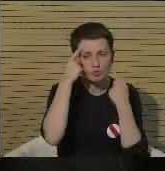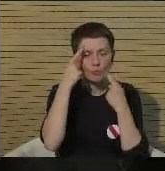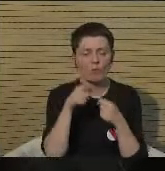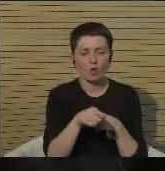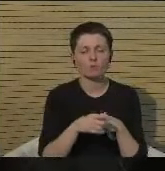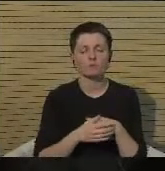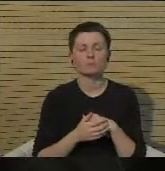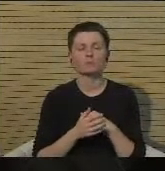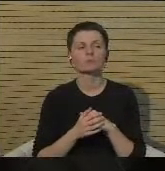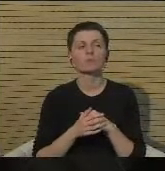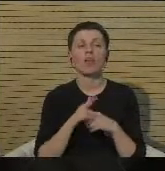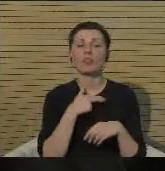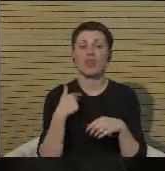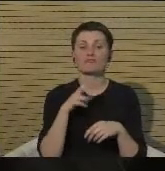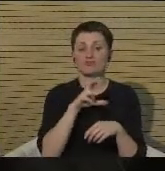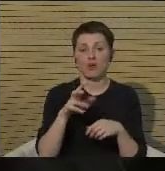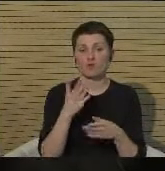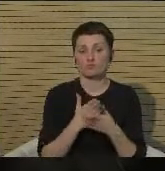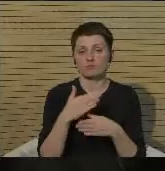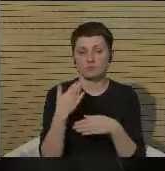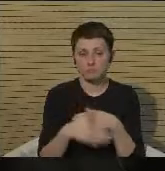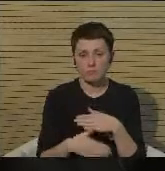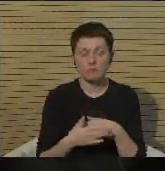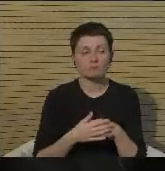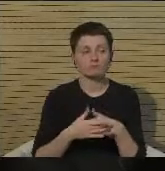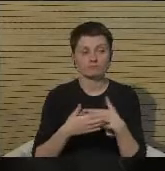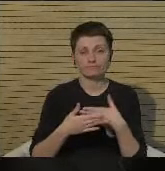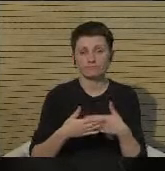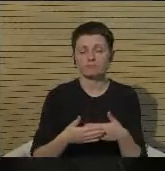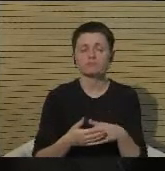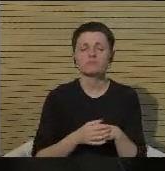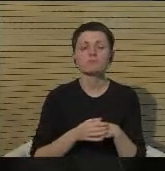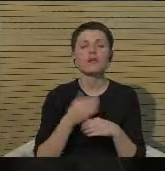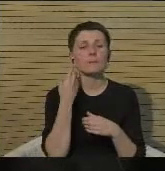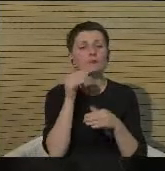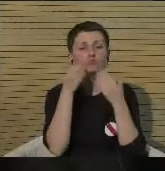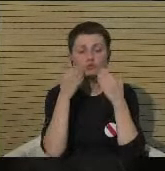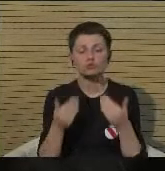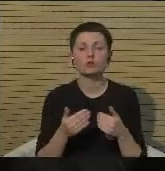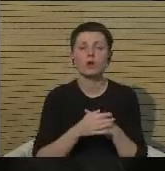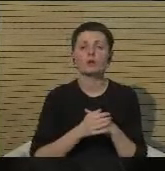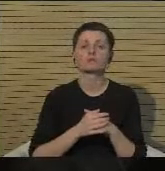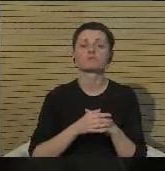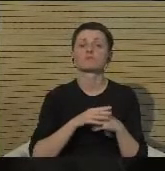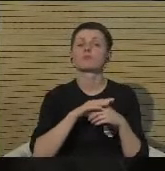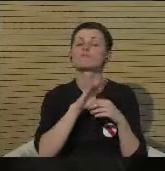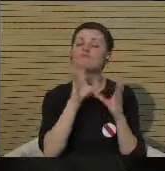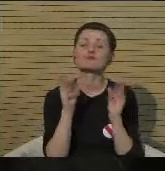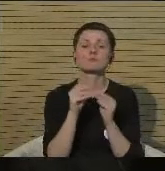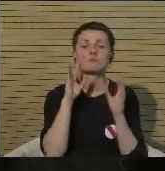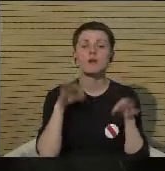responsible. Thank you for recalling us all that. We are coming to the end of our meeting. Thank you very much.